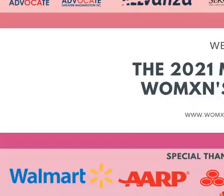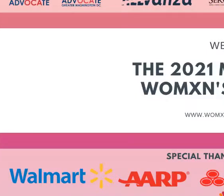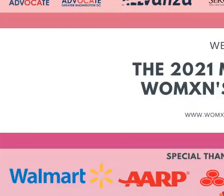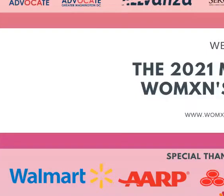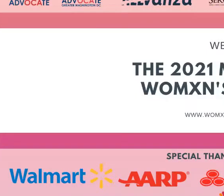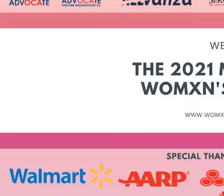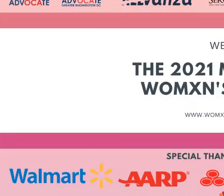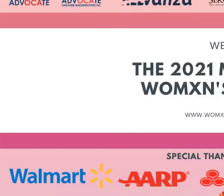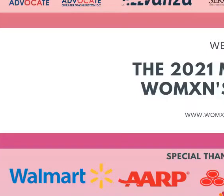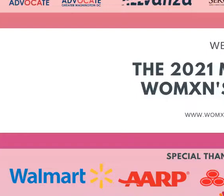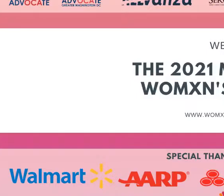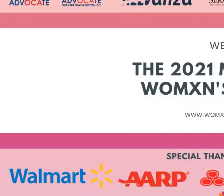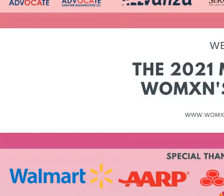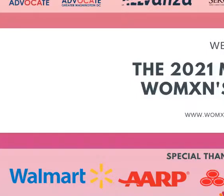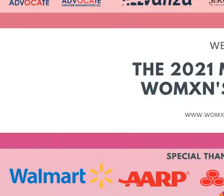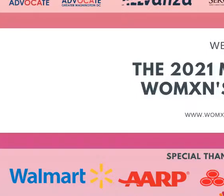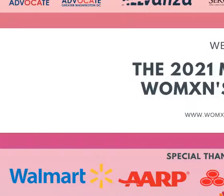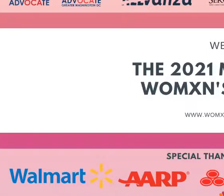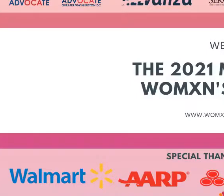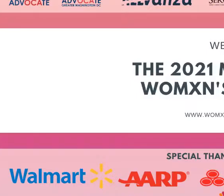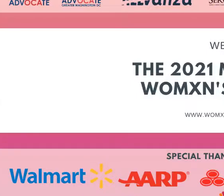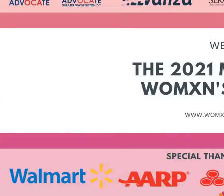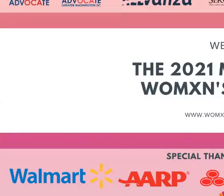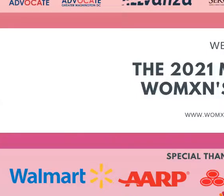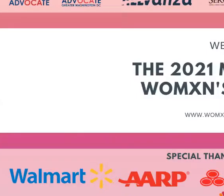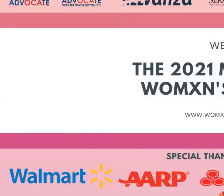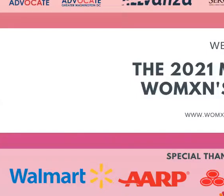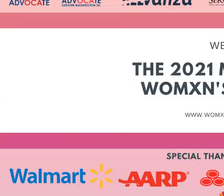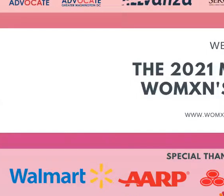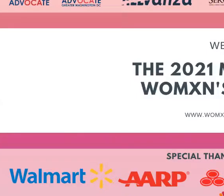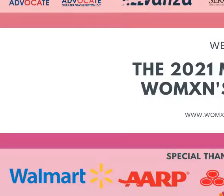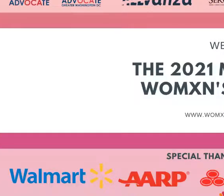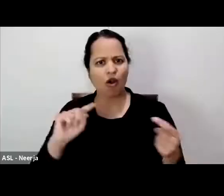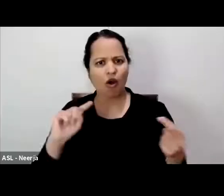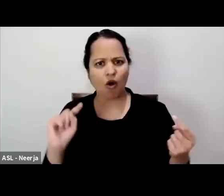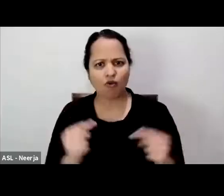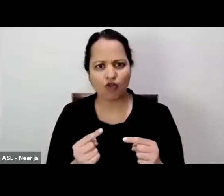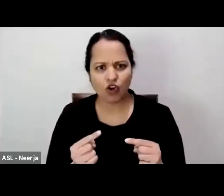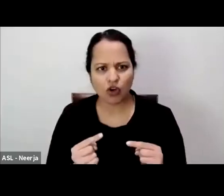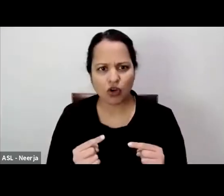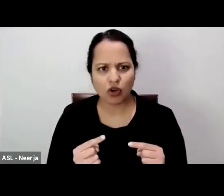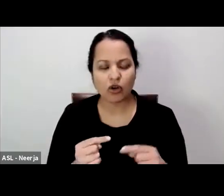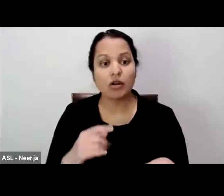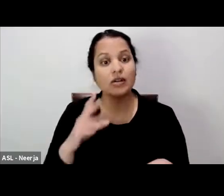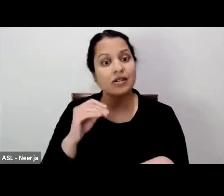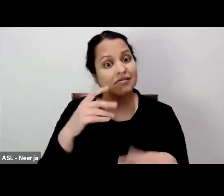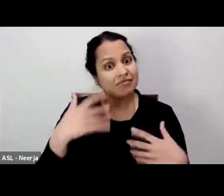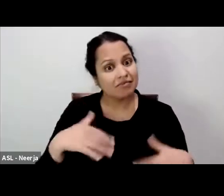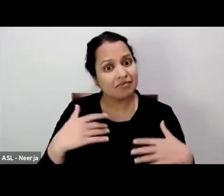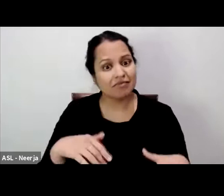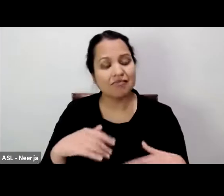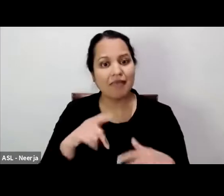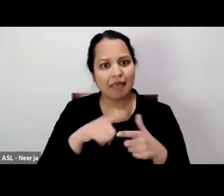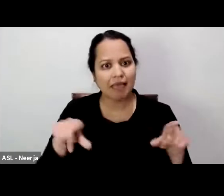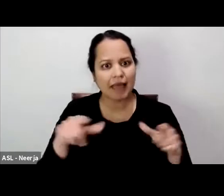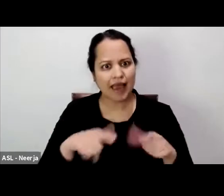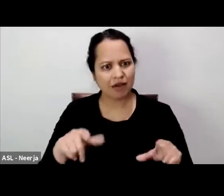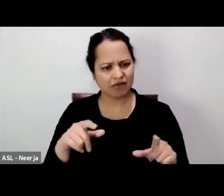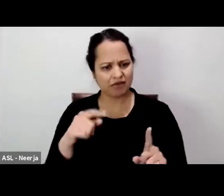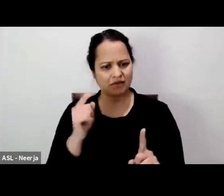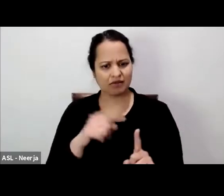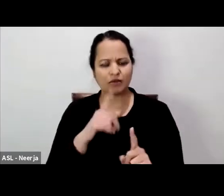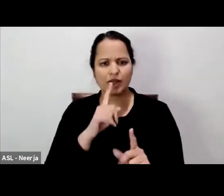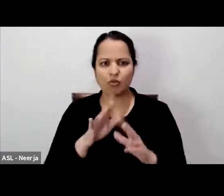that it's harmful. So intentionally language of making sure that we understand how